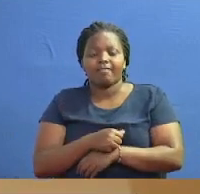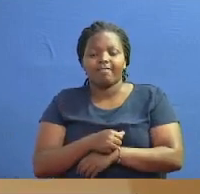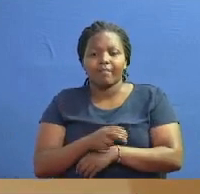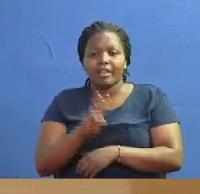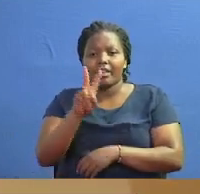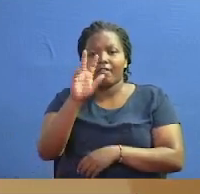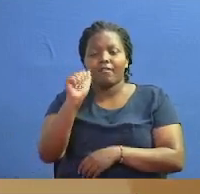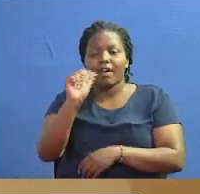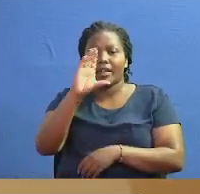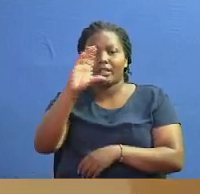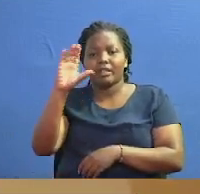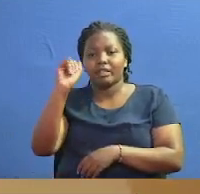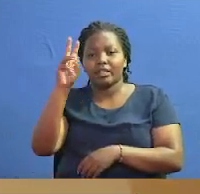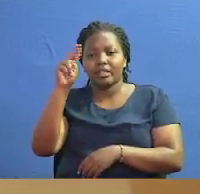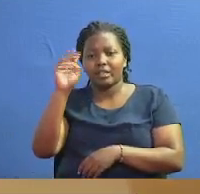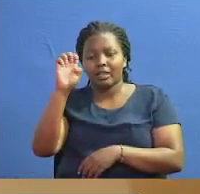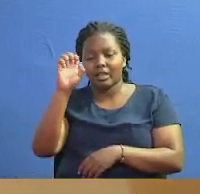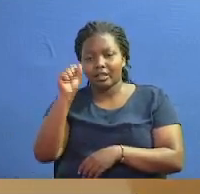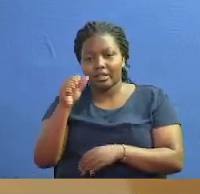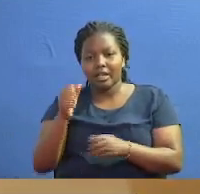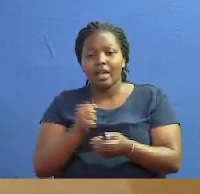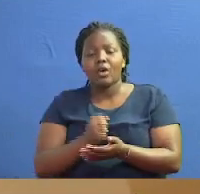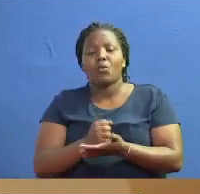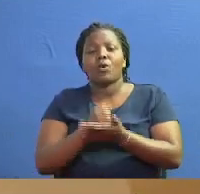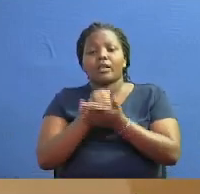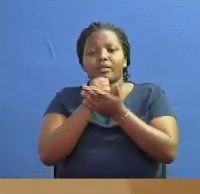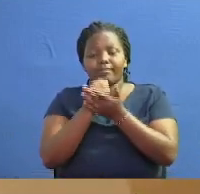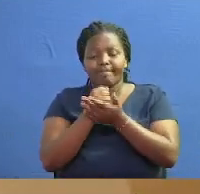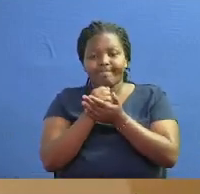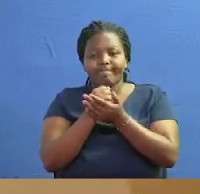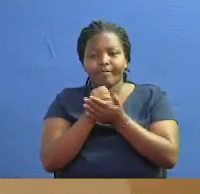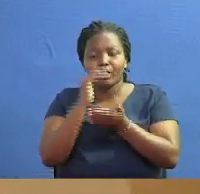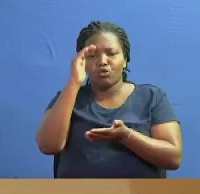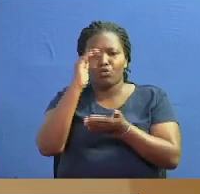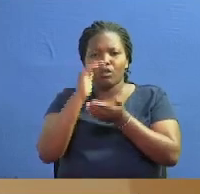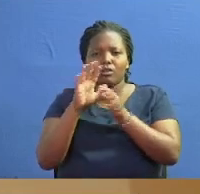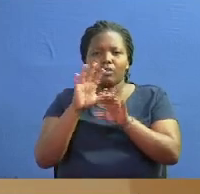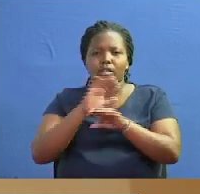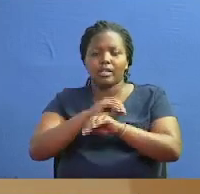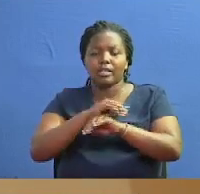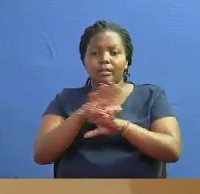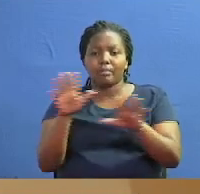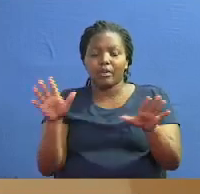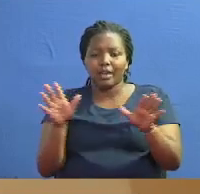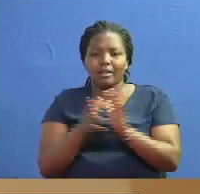also has significantly helped to reduce the spread of malaria and also reduce the